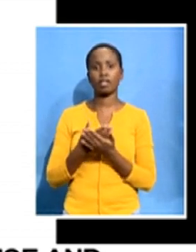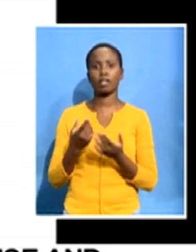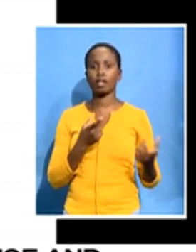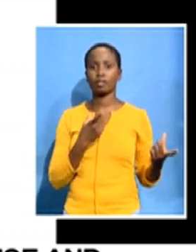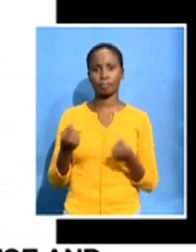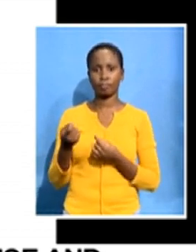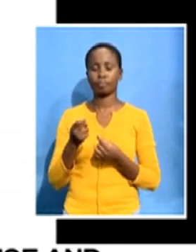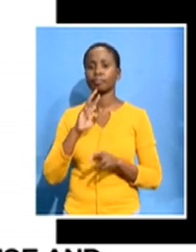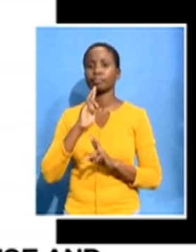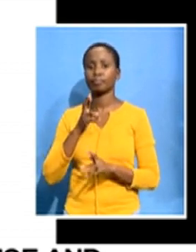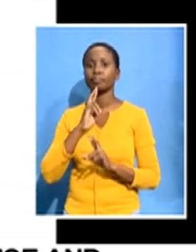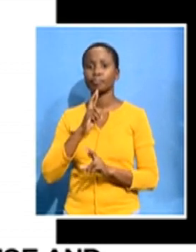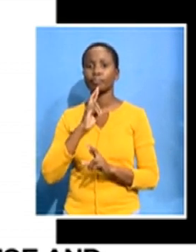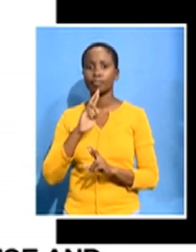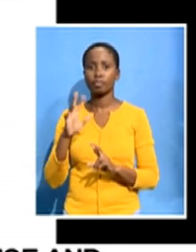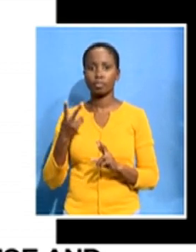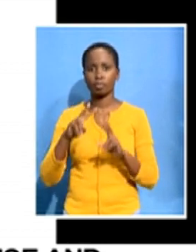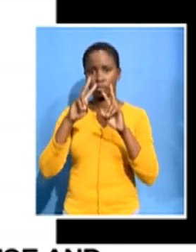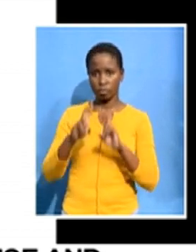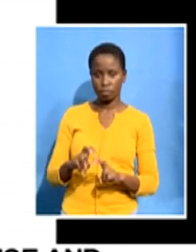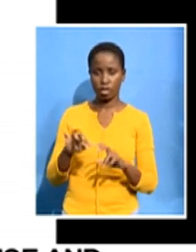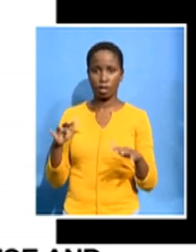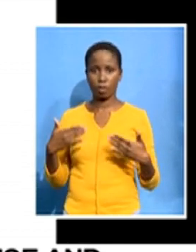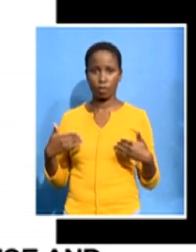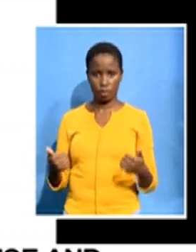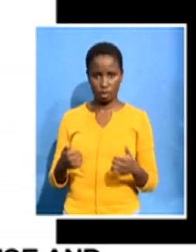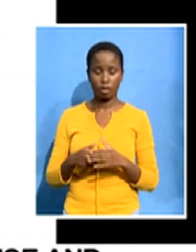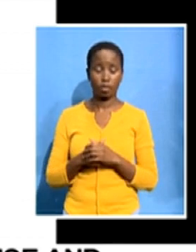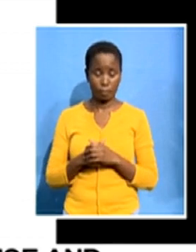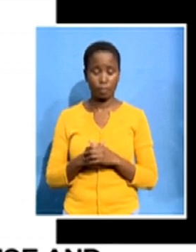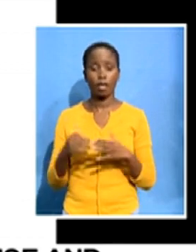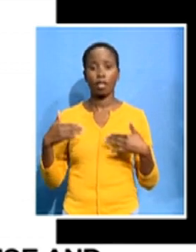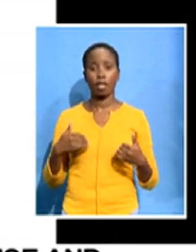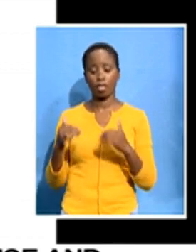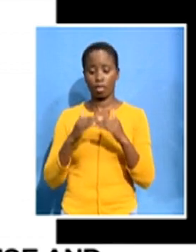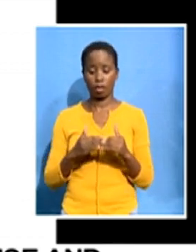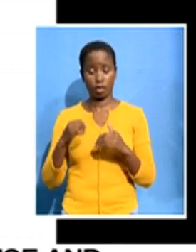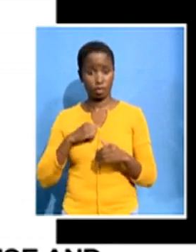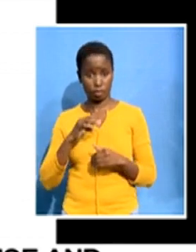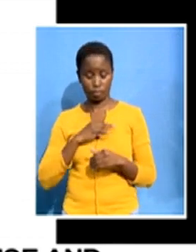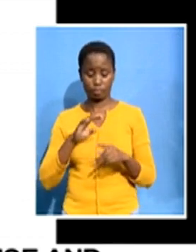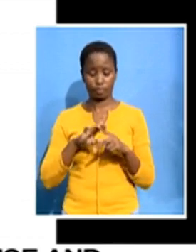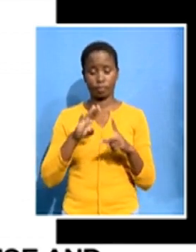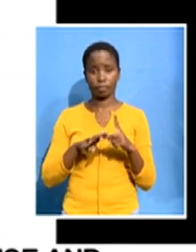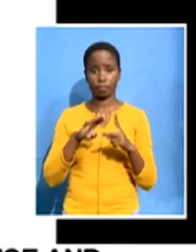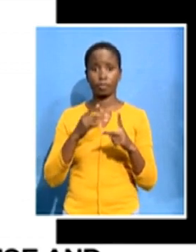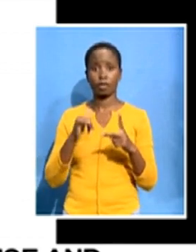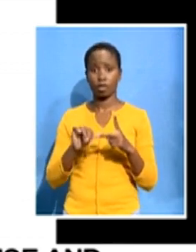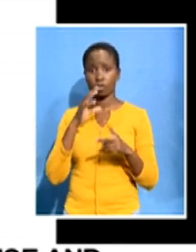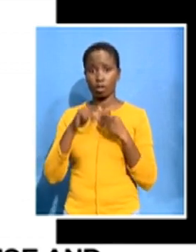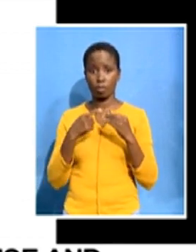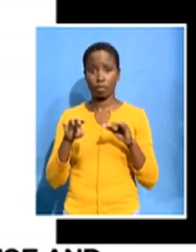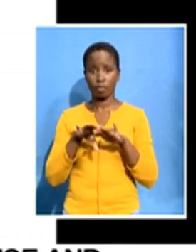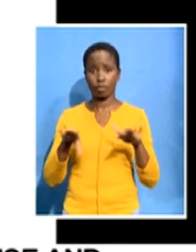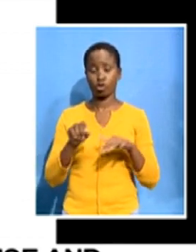response, and then our healthcare workers, and then to talk about phase 1 of the vaccine implementation, and then phase 2,